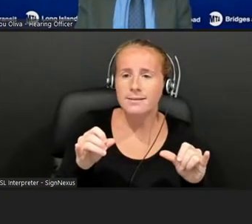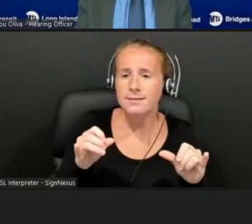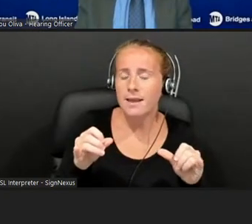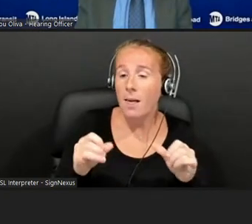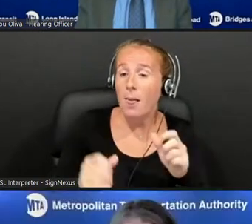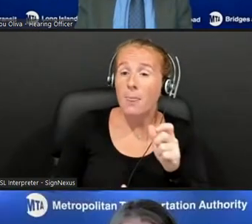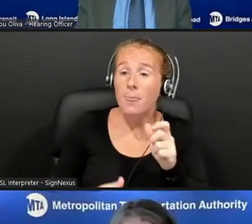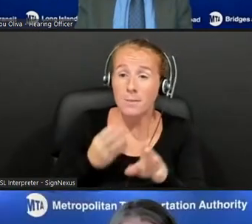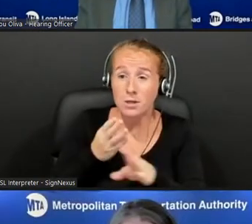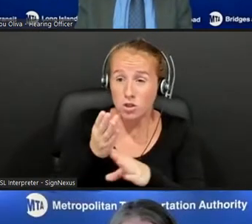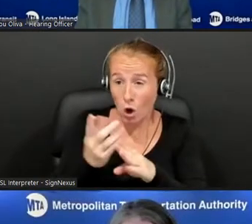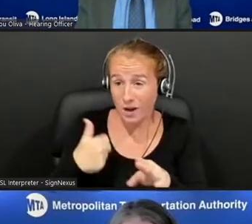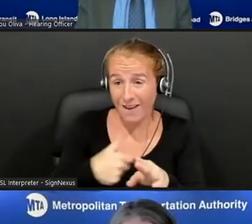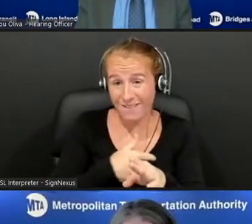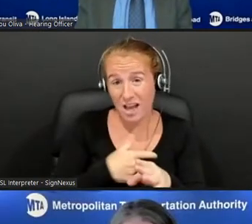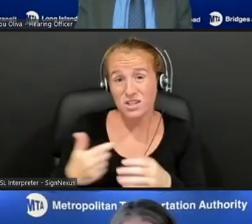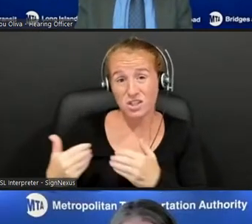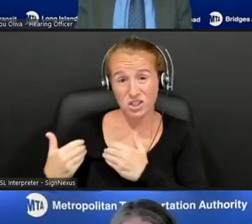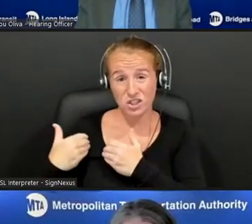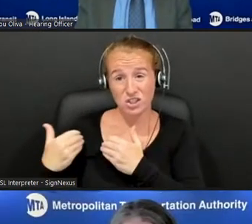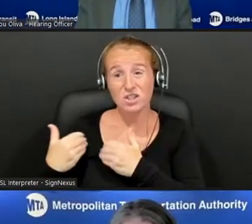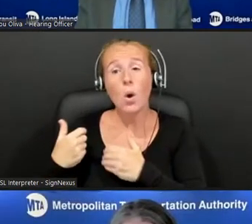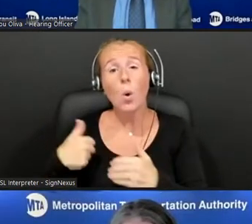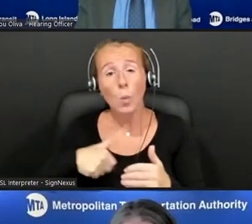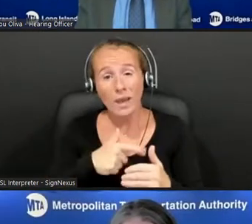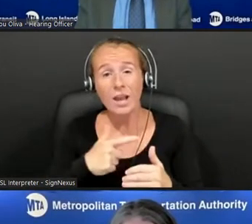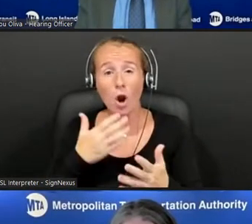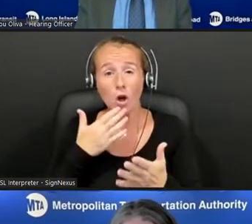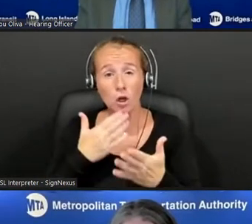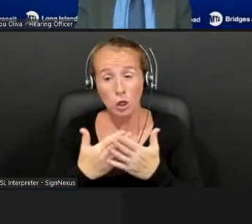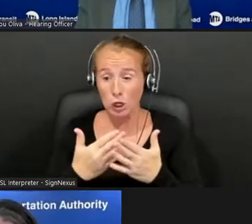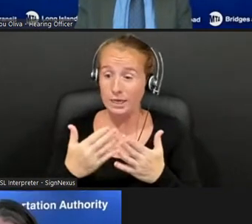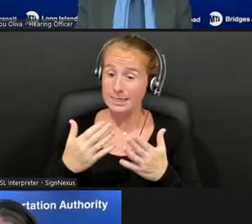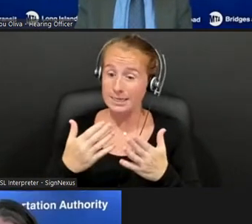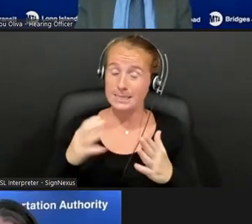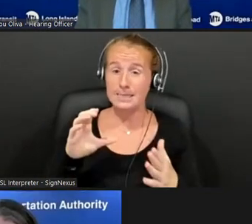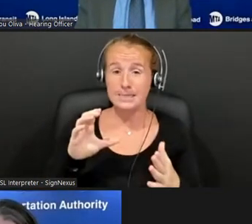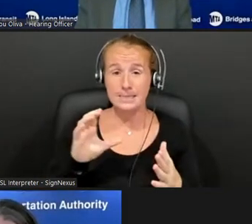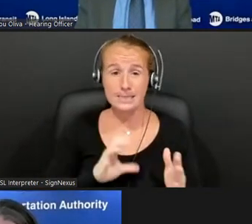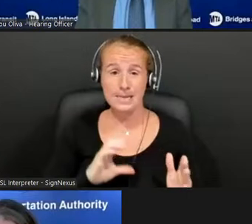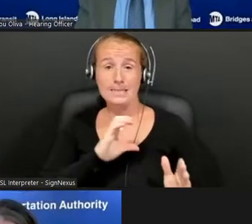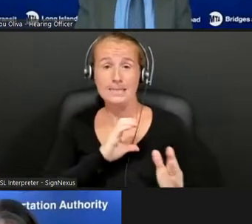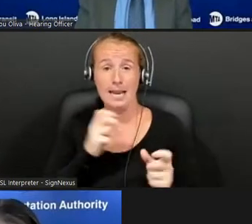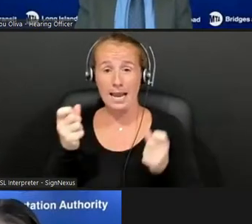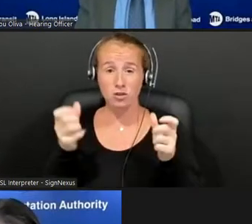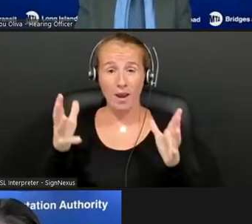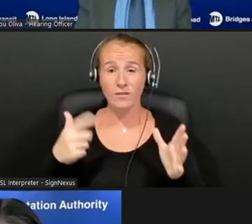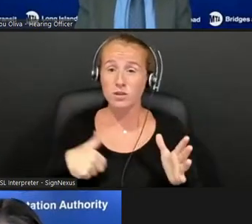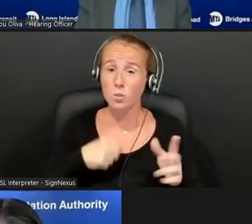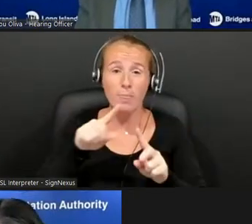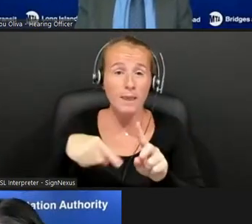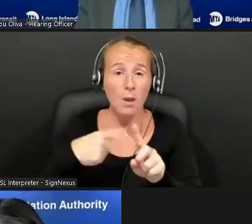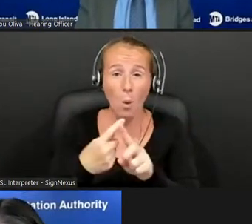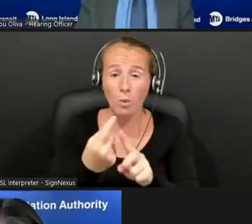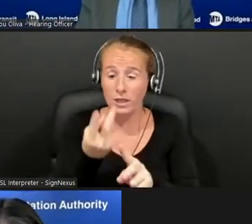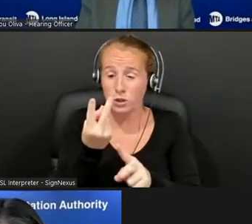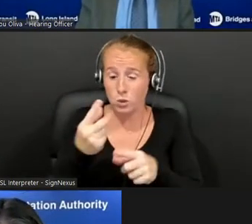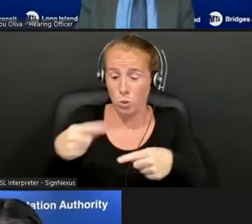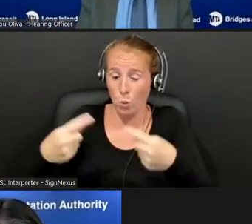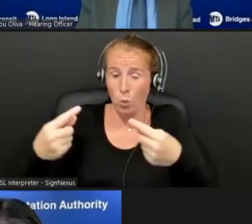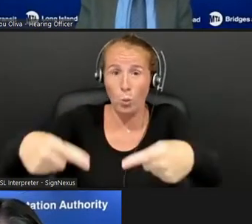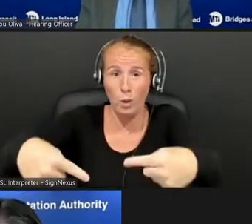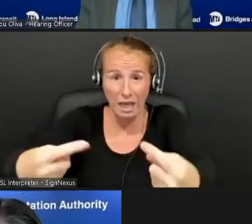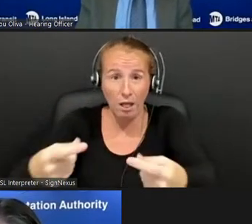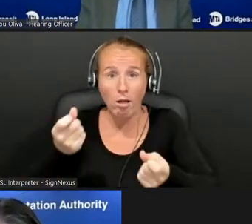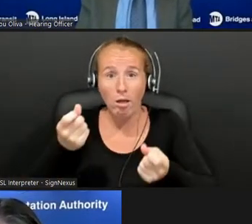are responsible upstanding citizens and drivers we are the only two-wheeled vehicles on the road who are